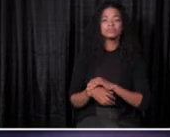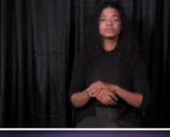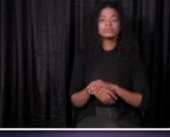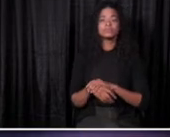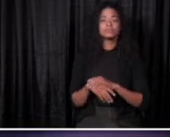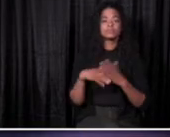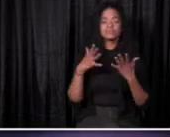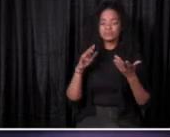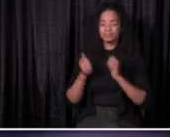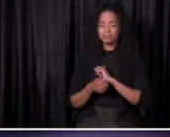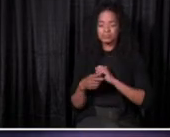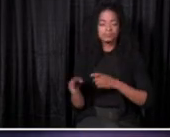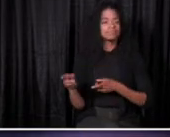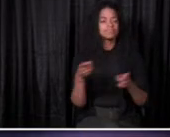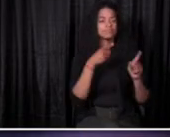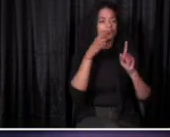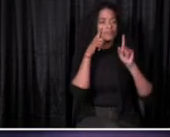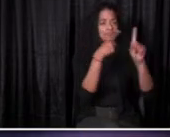helping others.